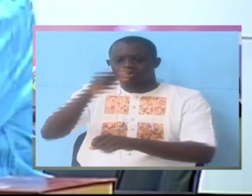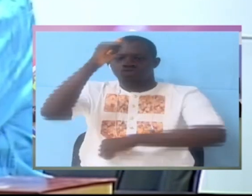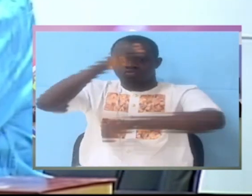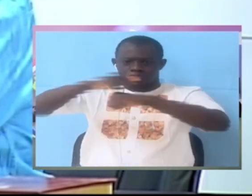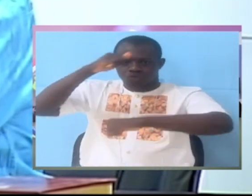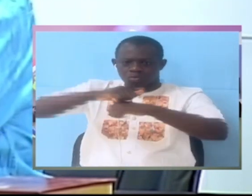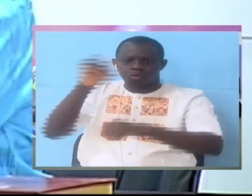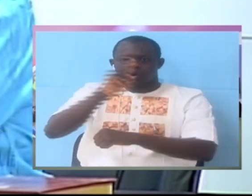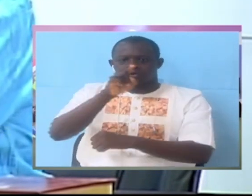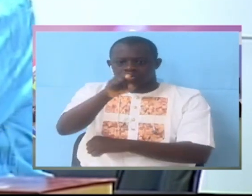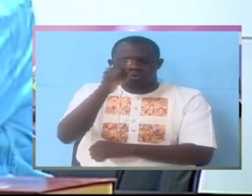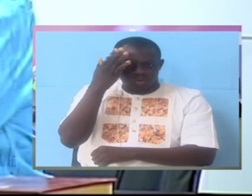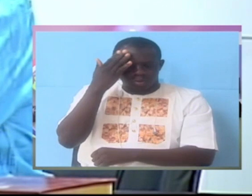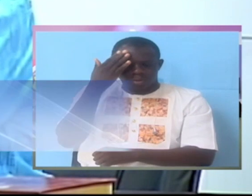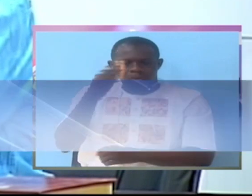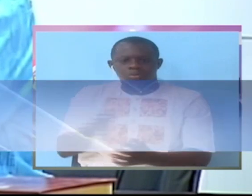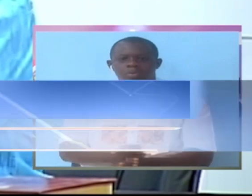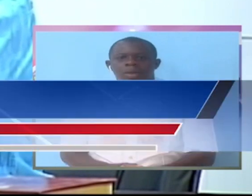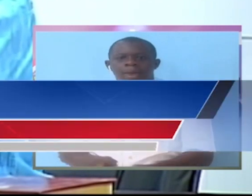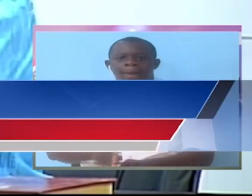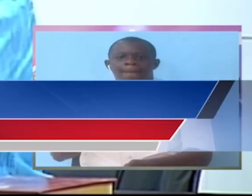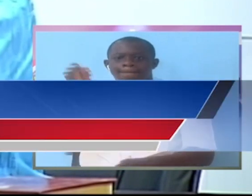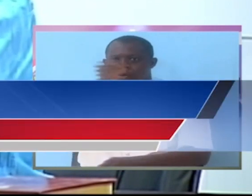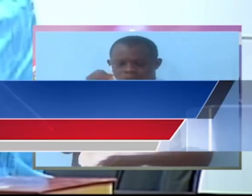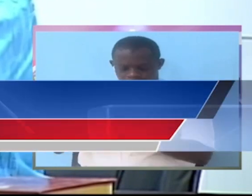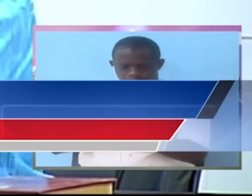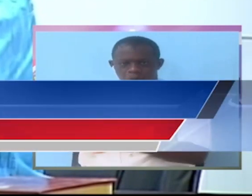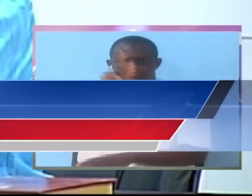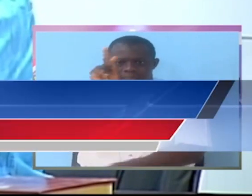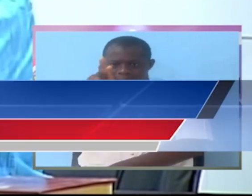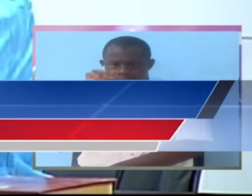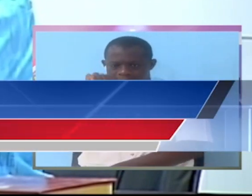was transferred to the High Court in Banjul. Kemo was a Rasta man.